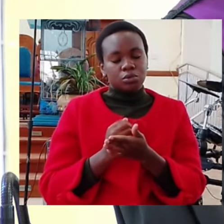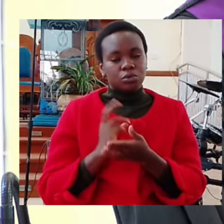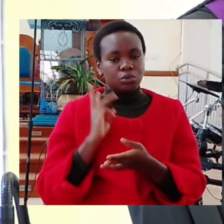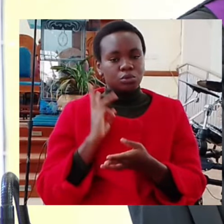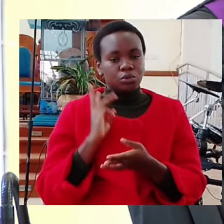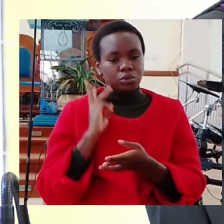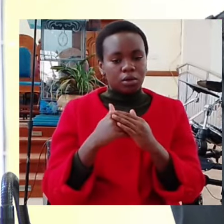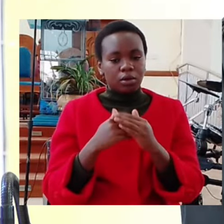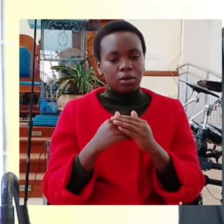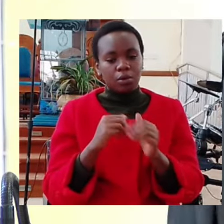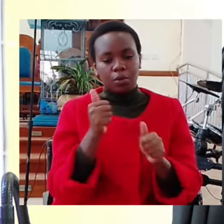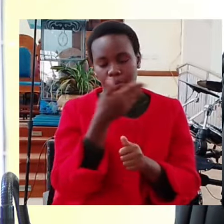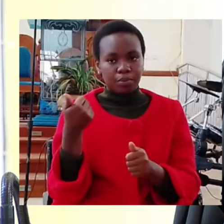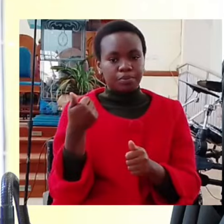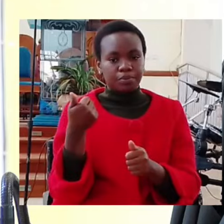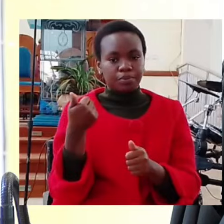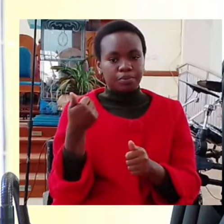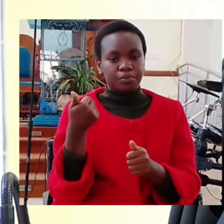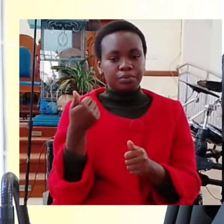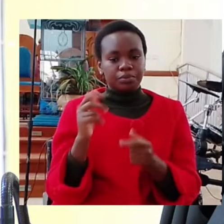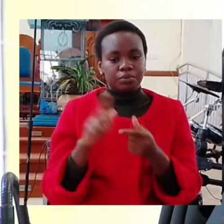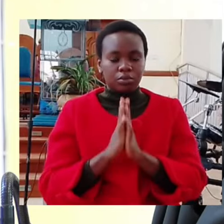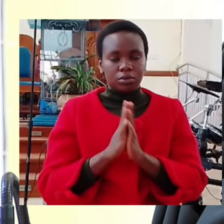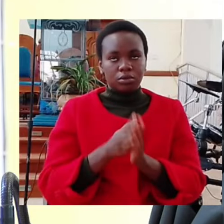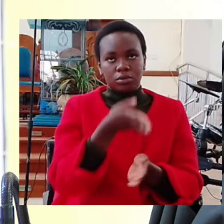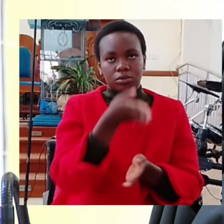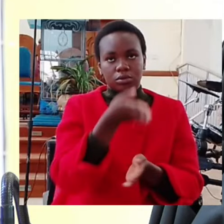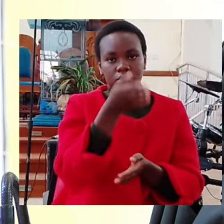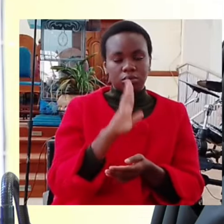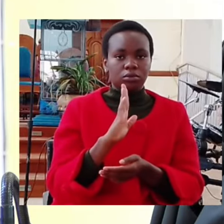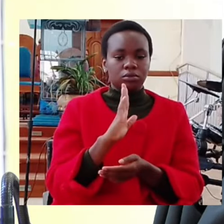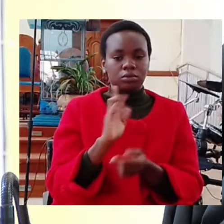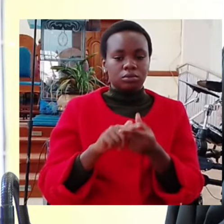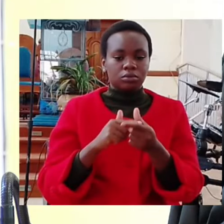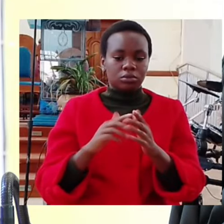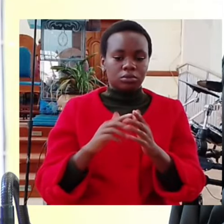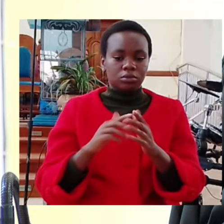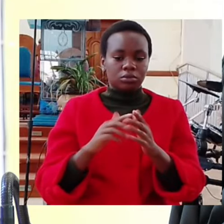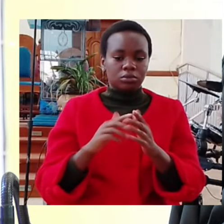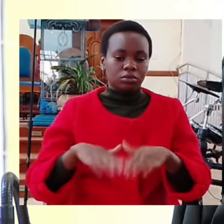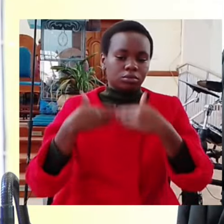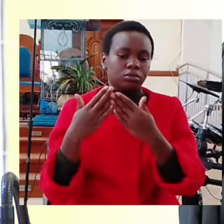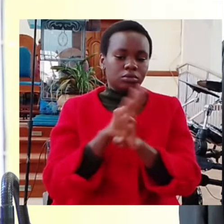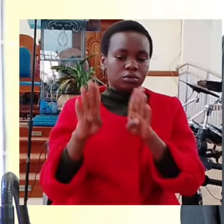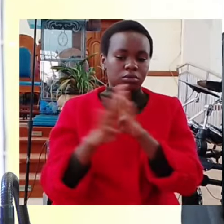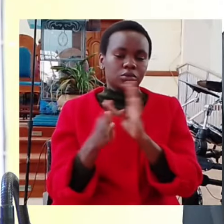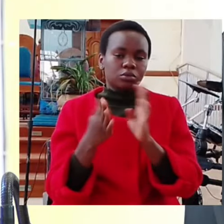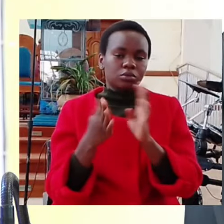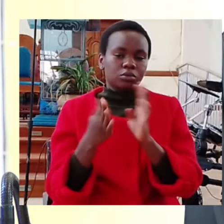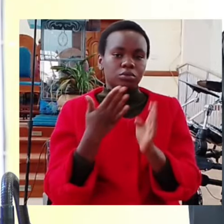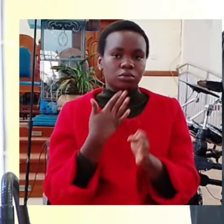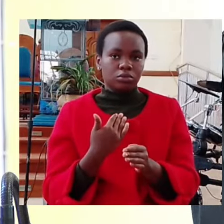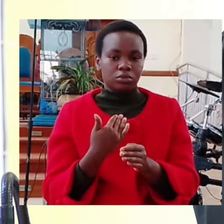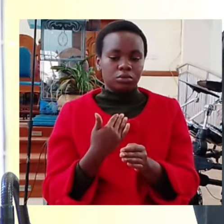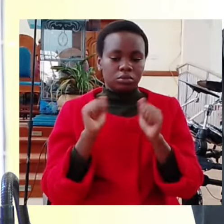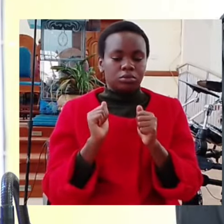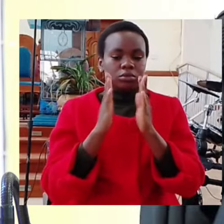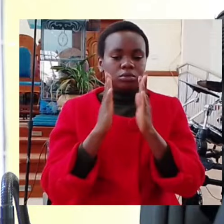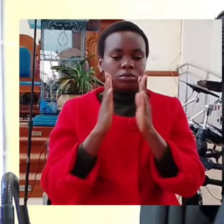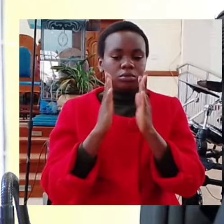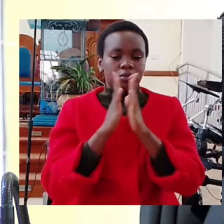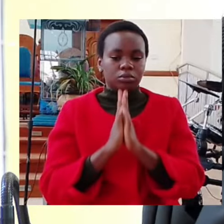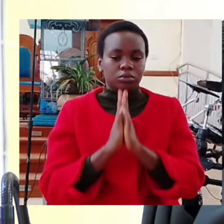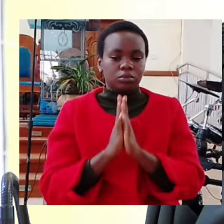We wish you all the best, and we pray that the Lord niekuheana indo iria ciothe cirendekana na ninguhoyaga na